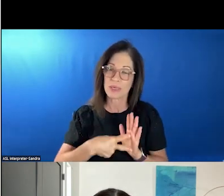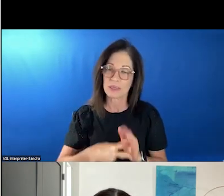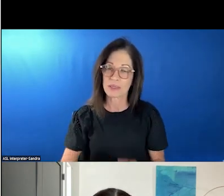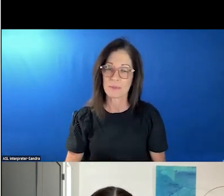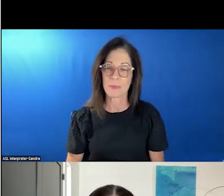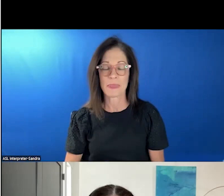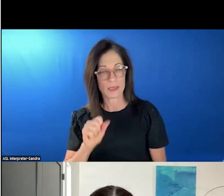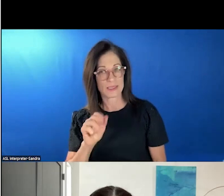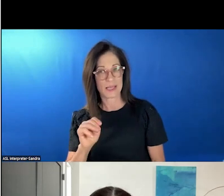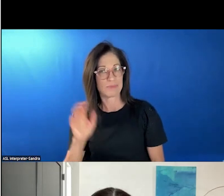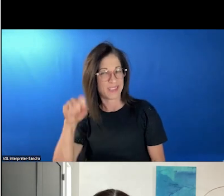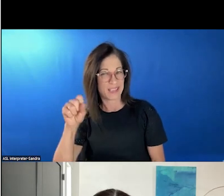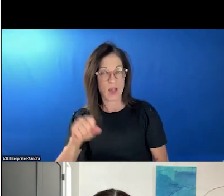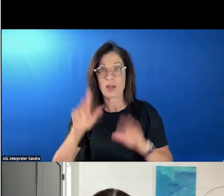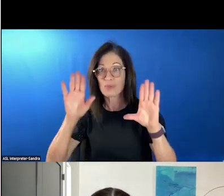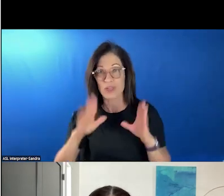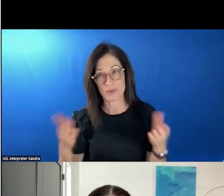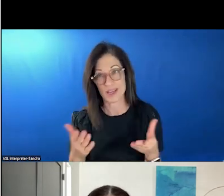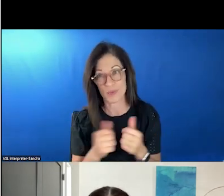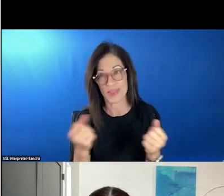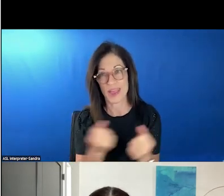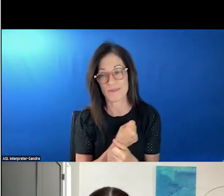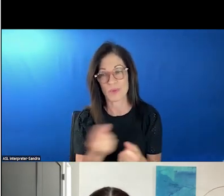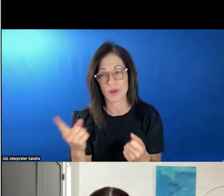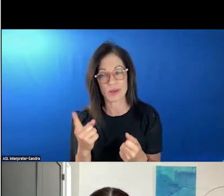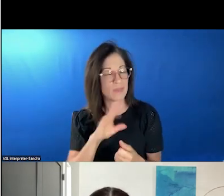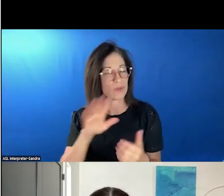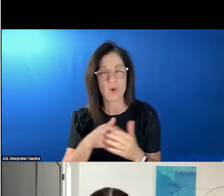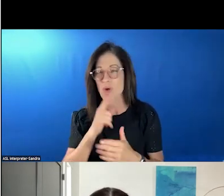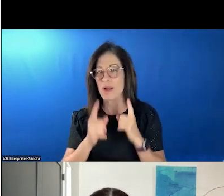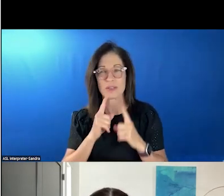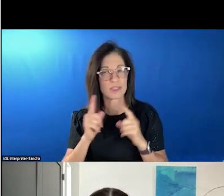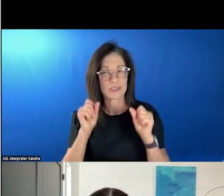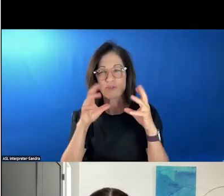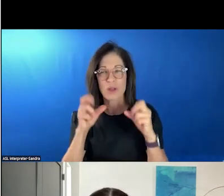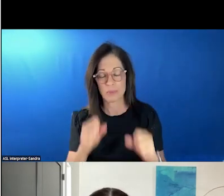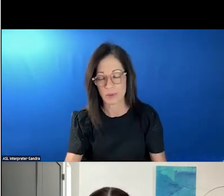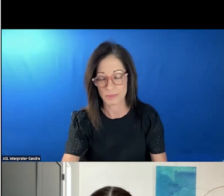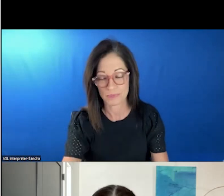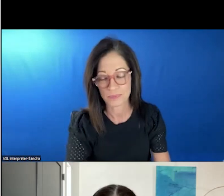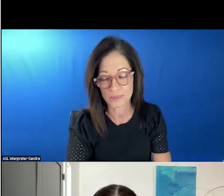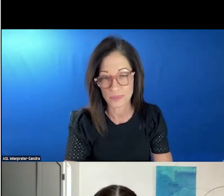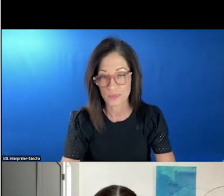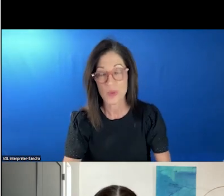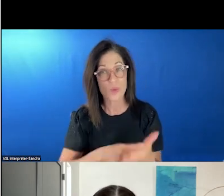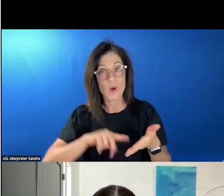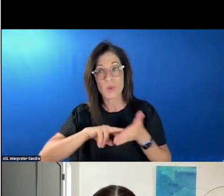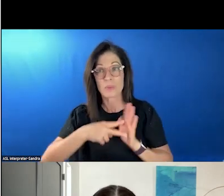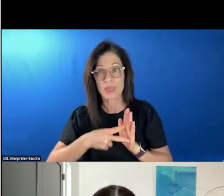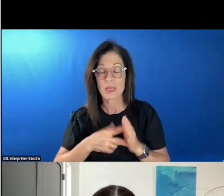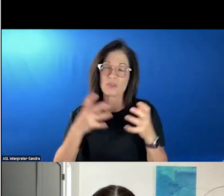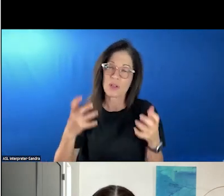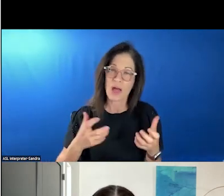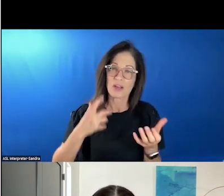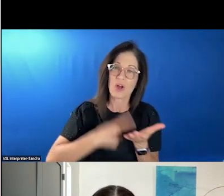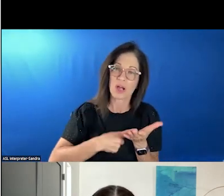Yeah, it's really great to be here with everyone, and just this whole conversation is incredible. What we mean by that is there's been a lot of talk about